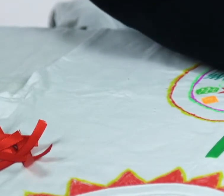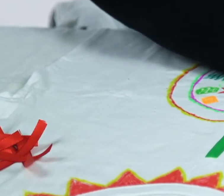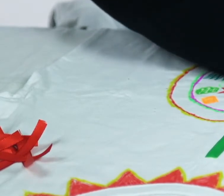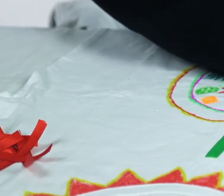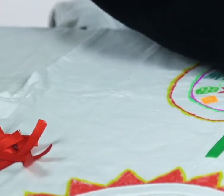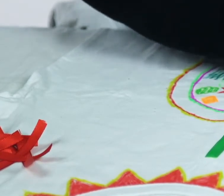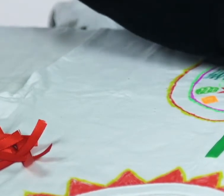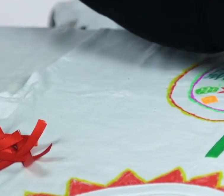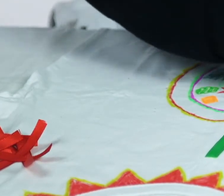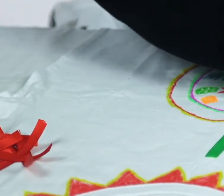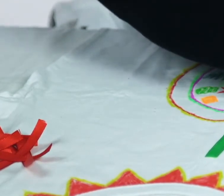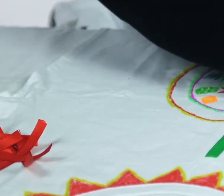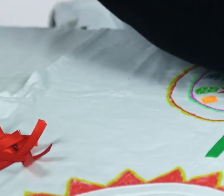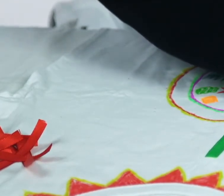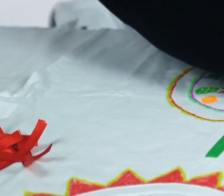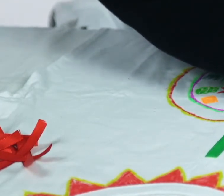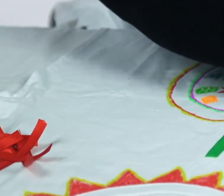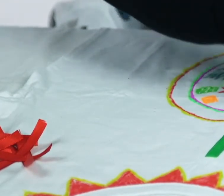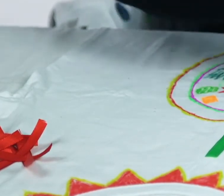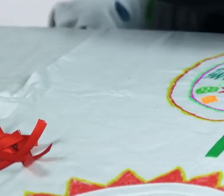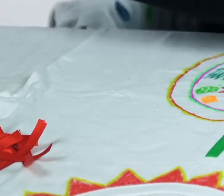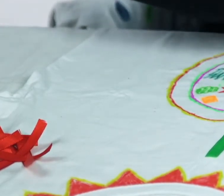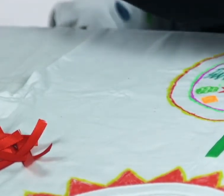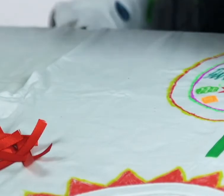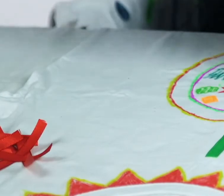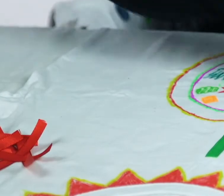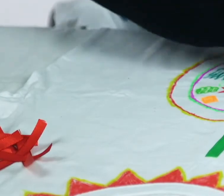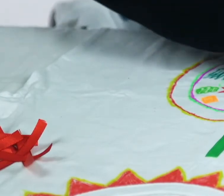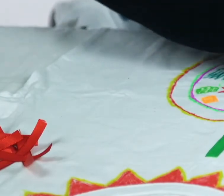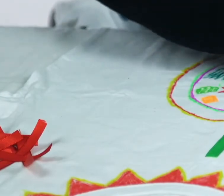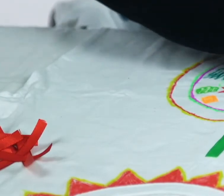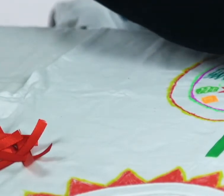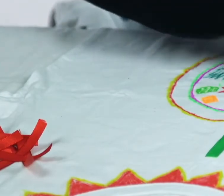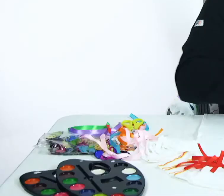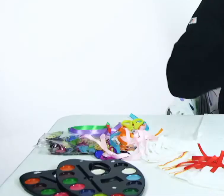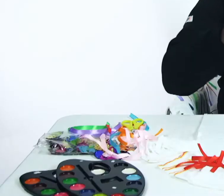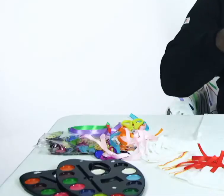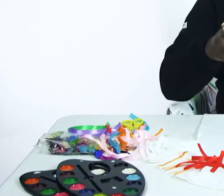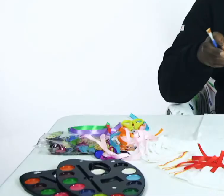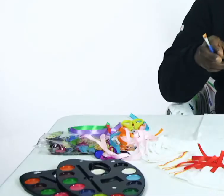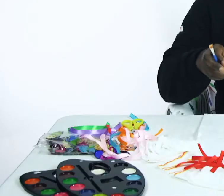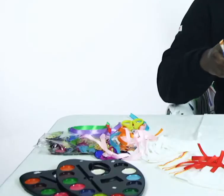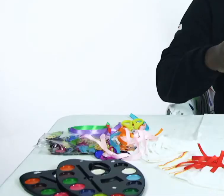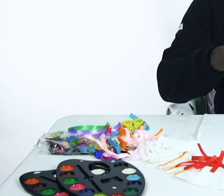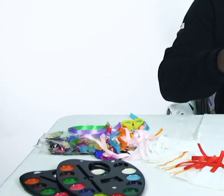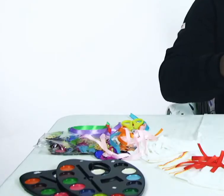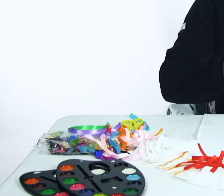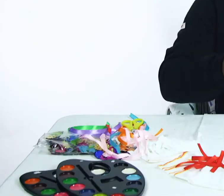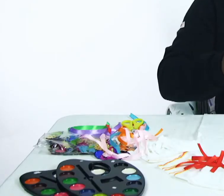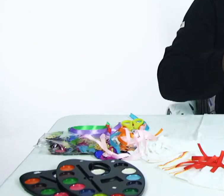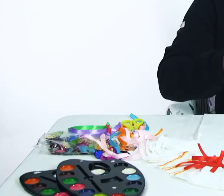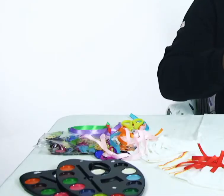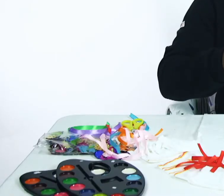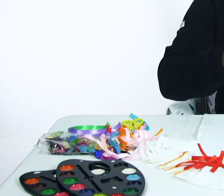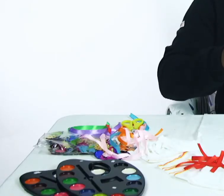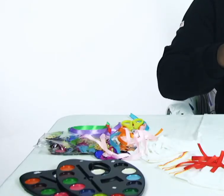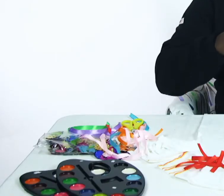Oh, I have to say, don't glue on top of your work.